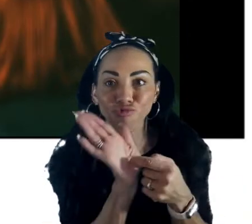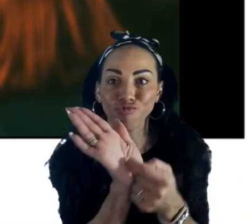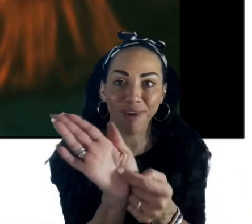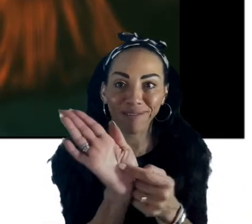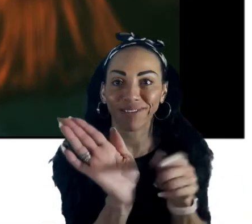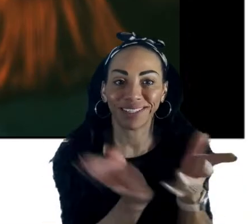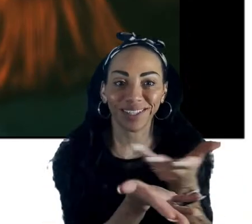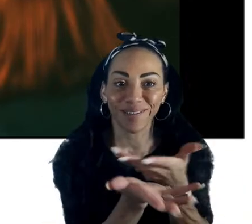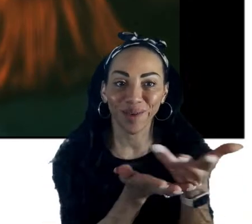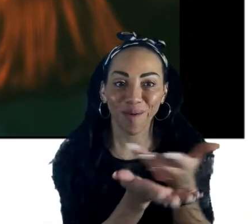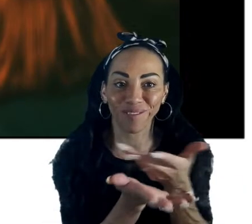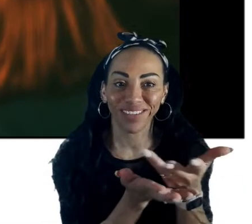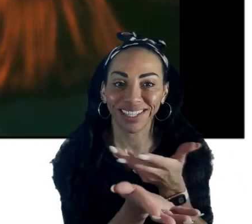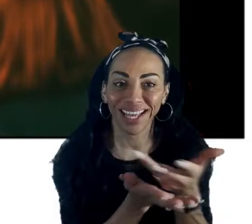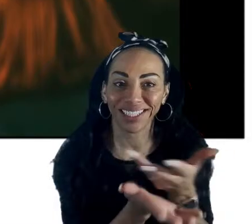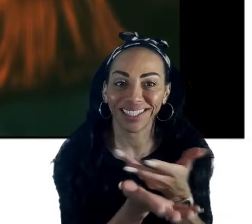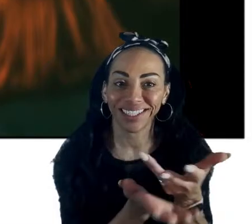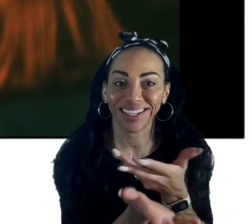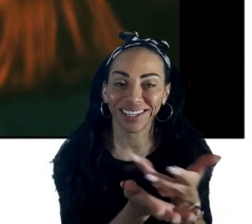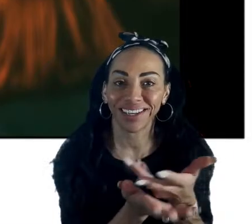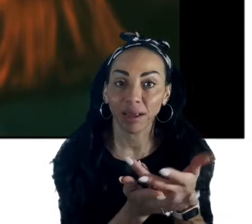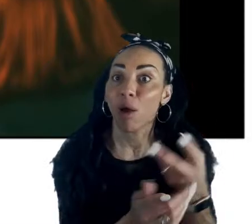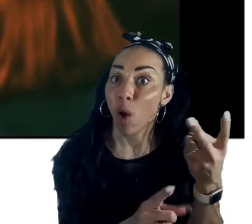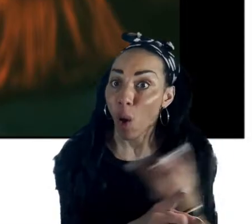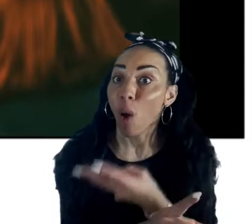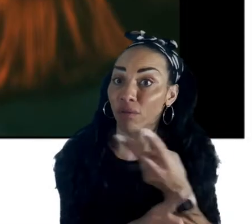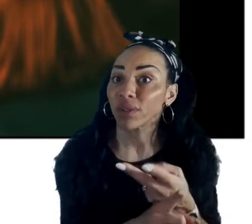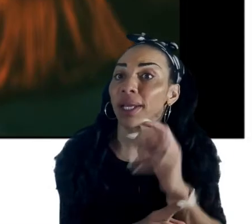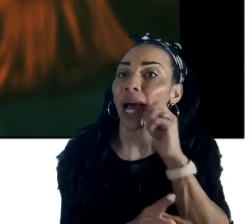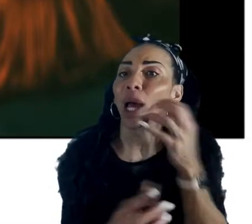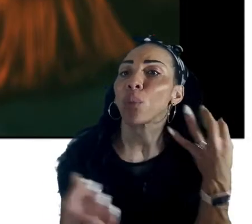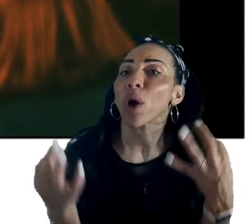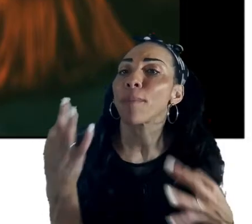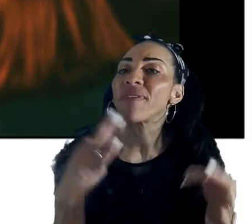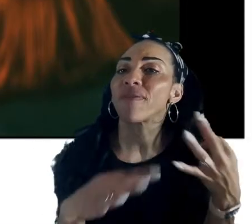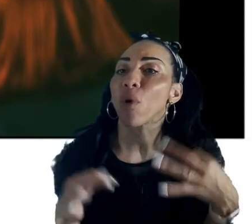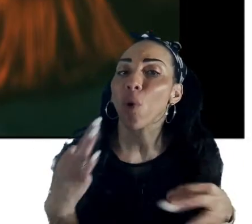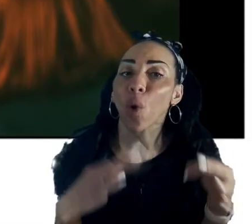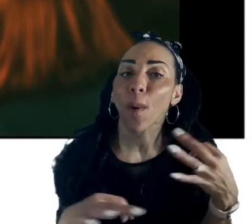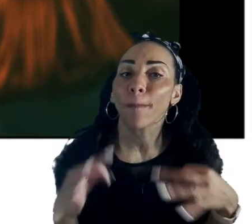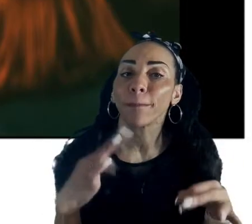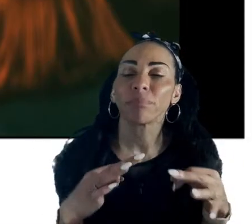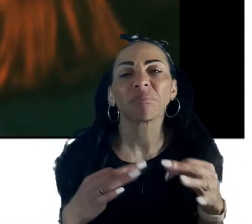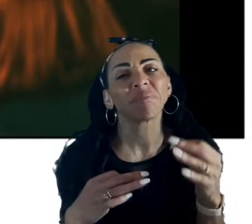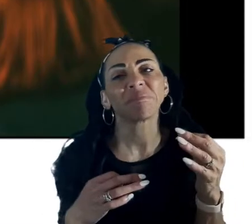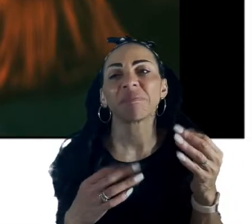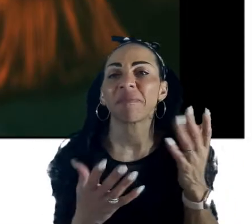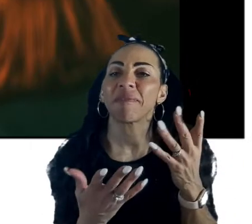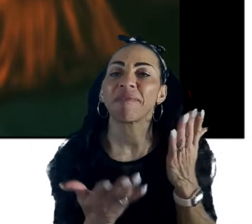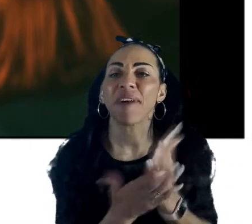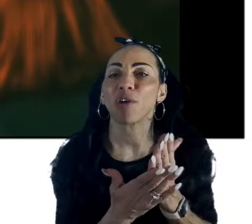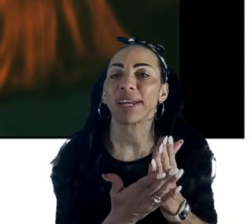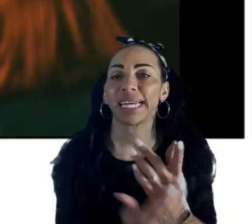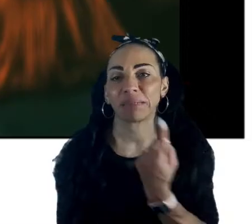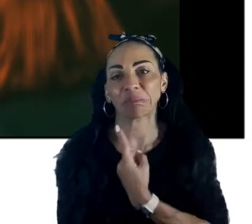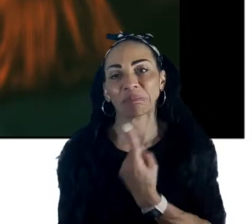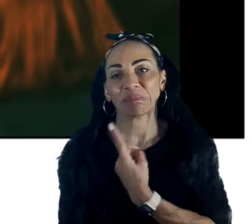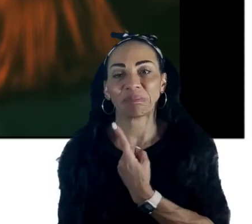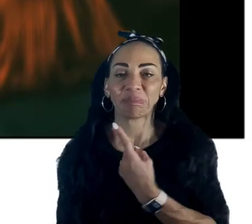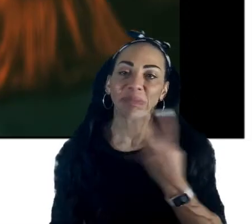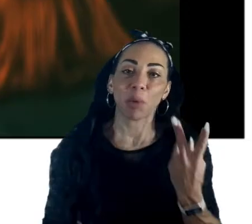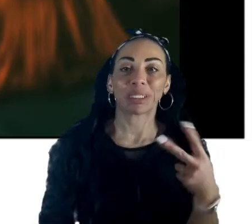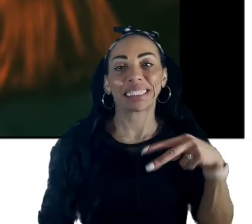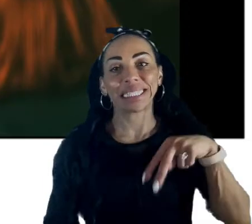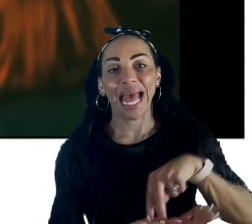those contexts, I often perform something, so it might be very DIY in style. I often like maybe stand